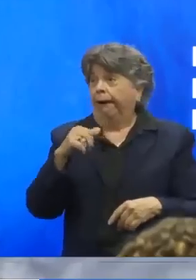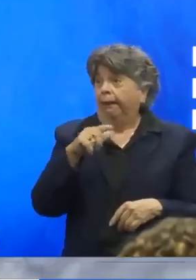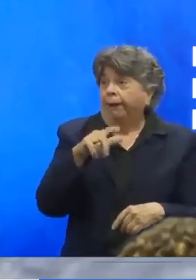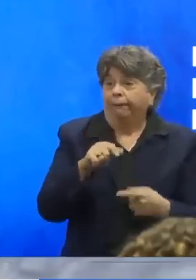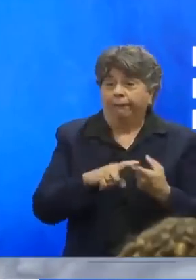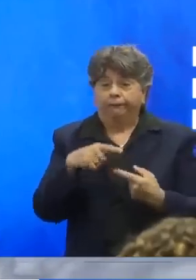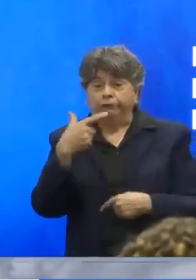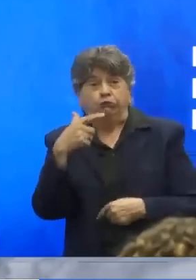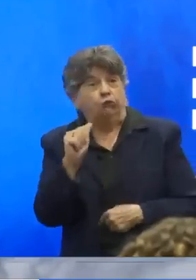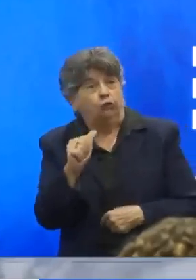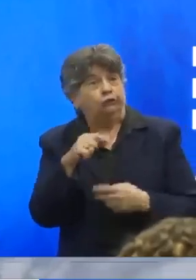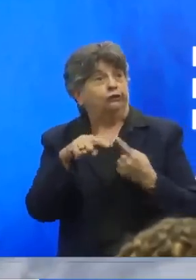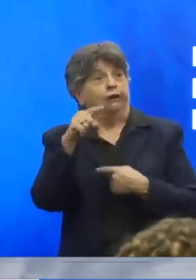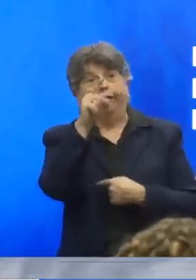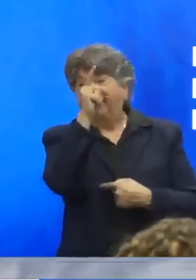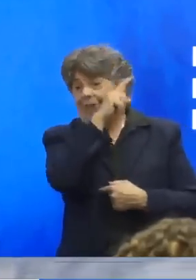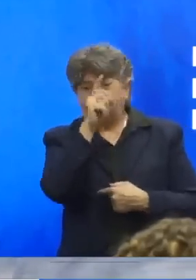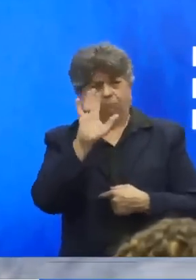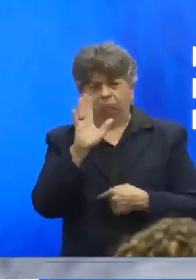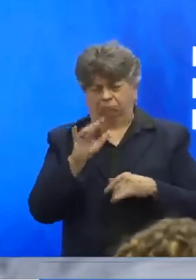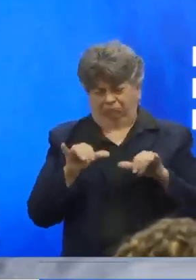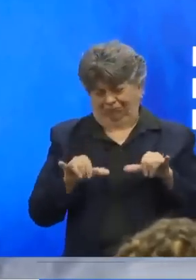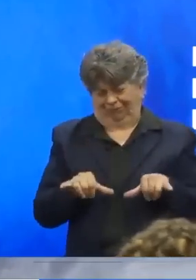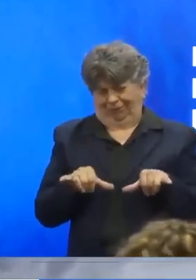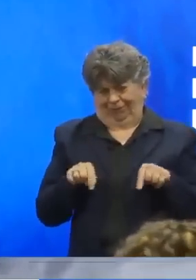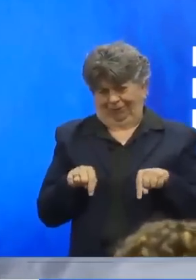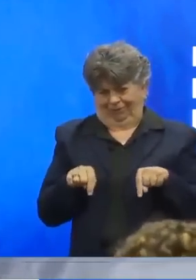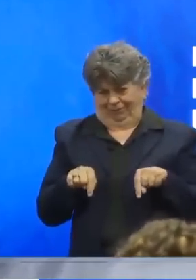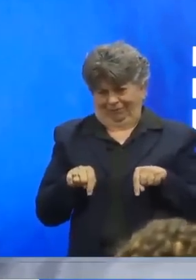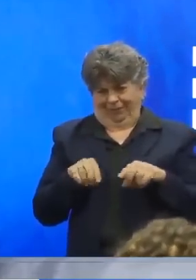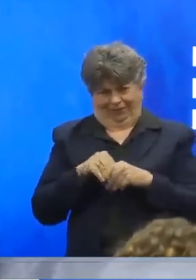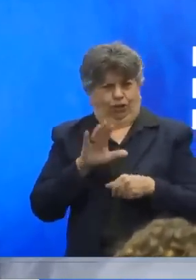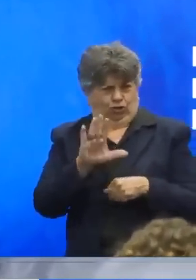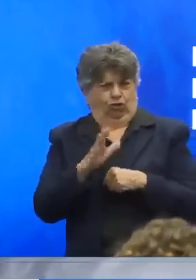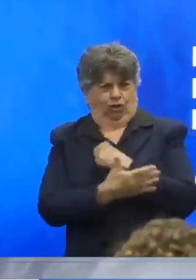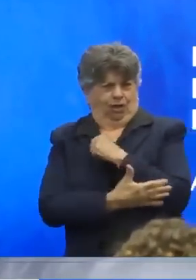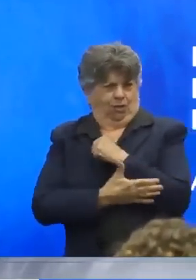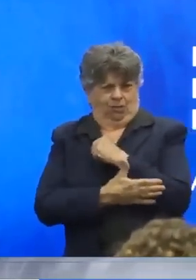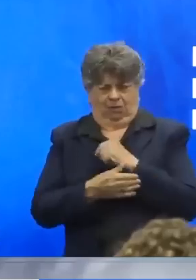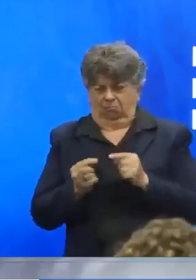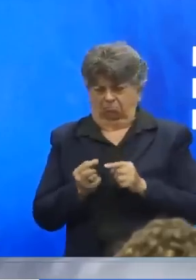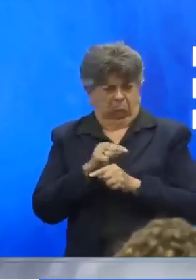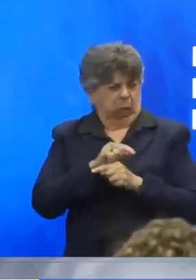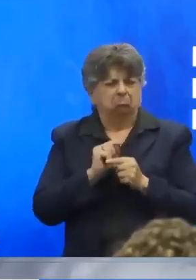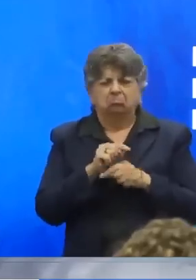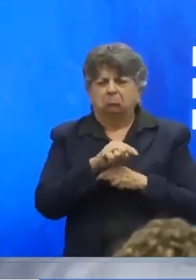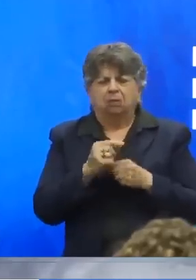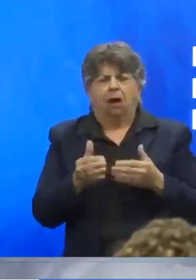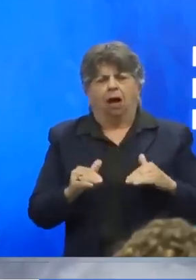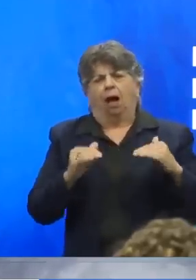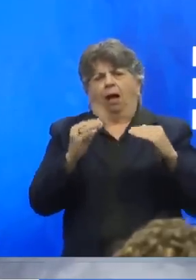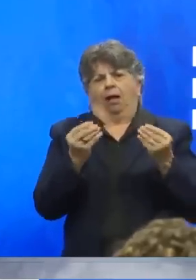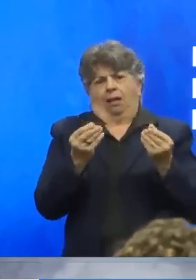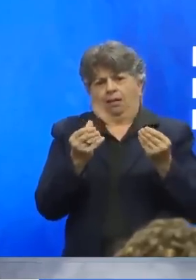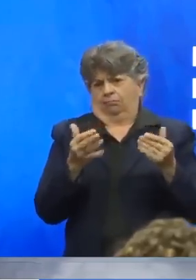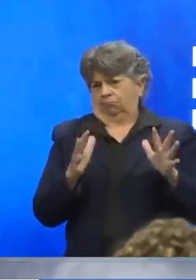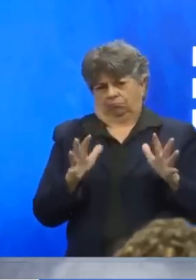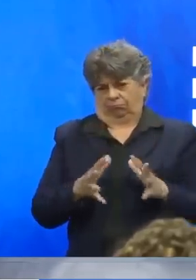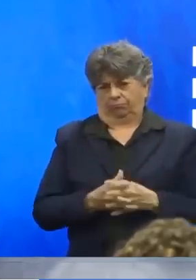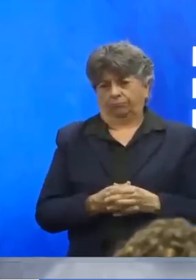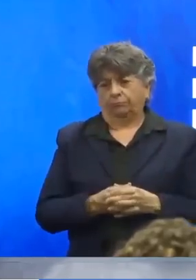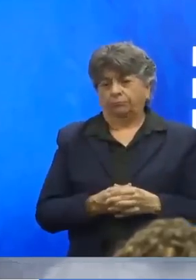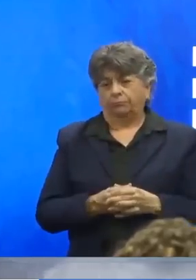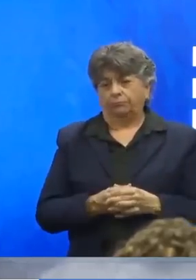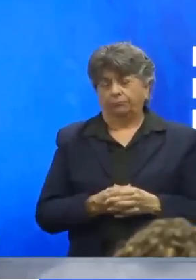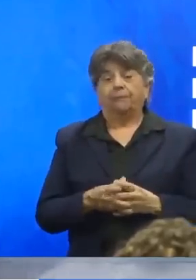the state, even within your own county, and be all good. Generators, as you prepare for the storm